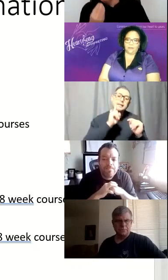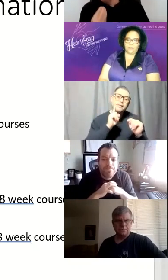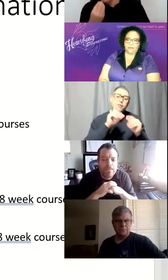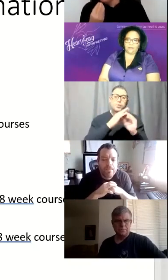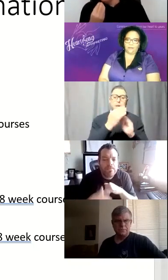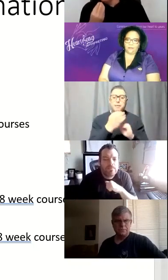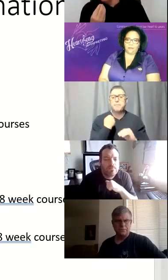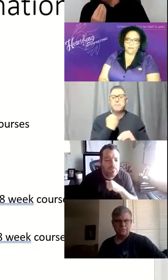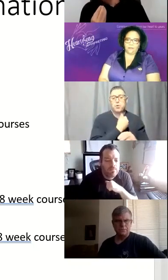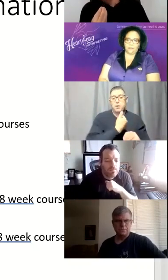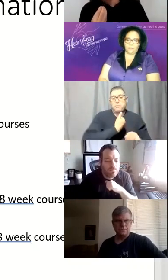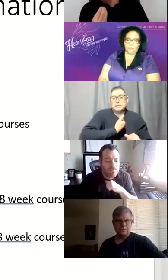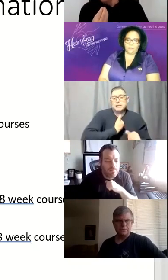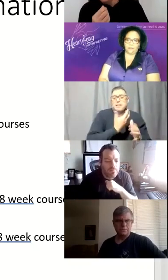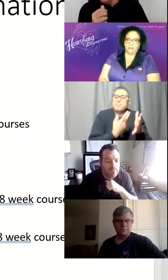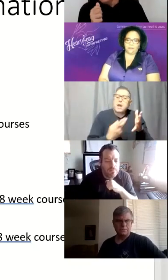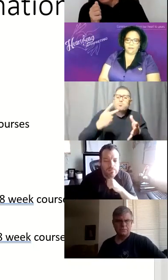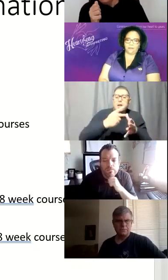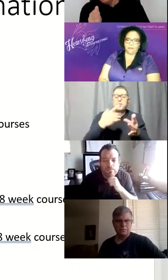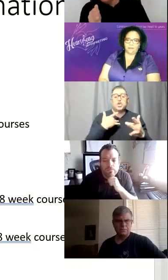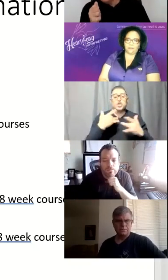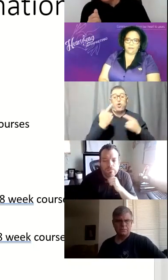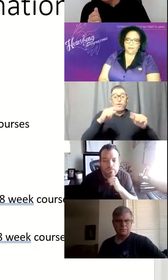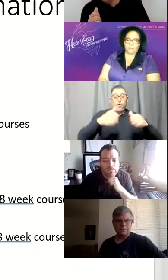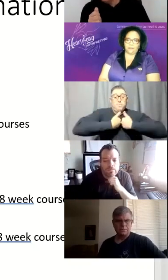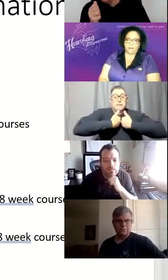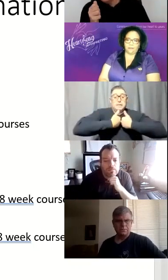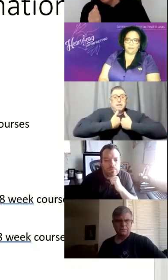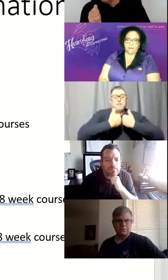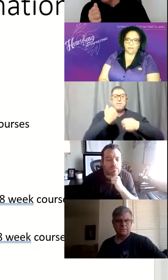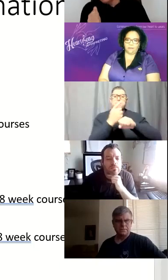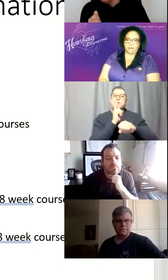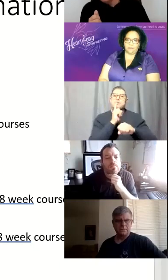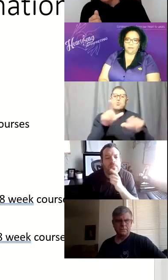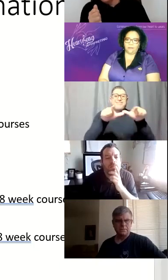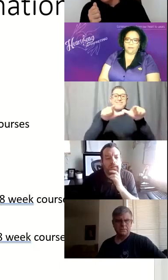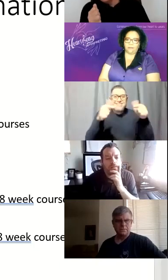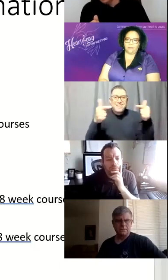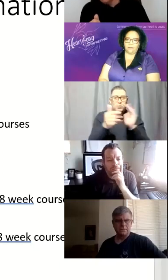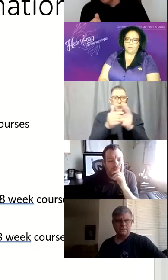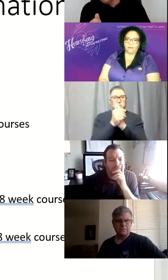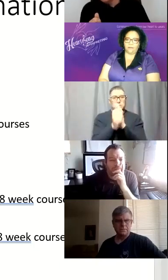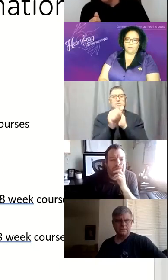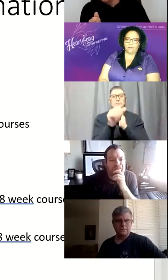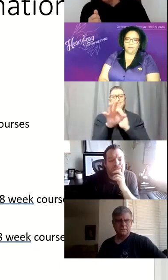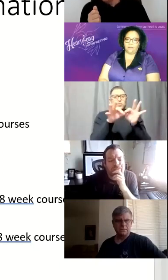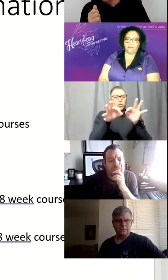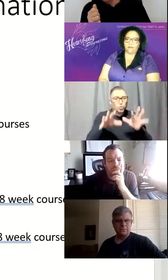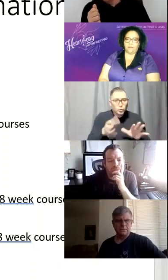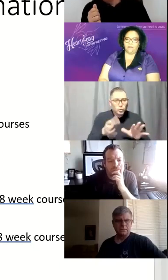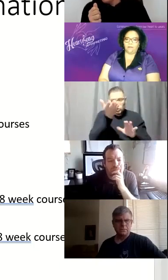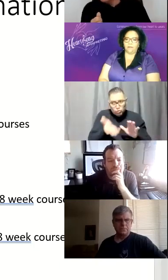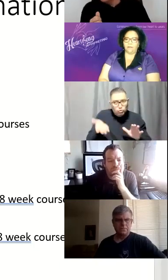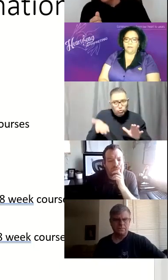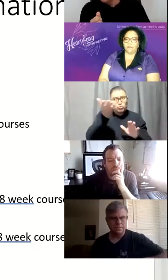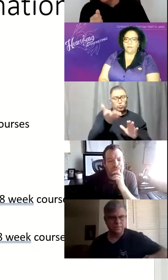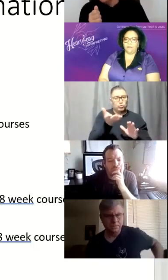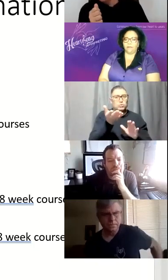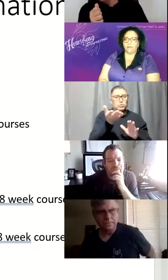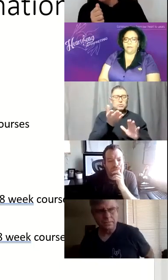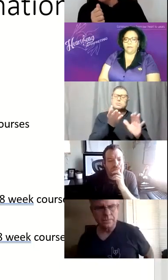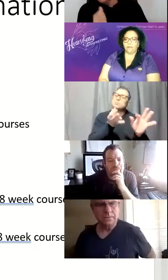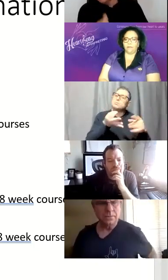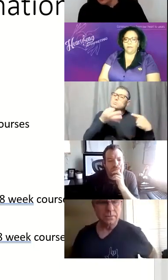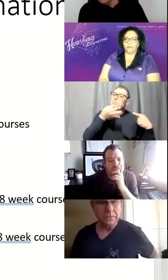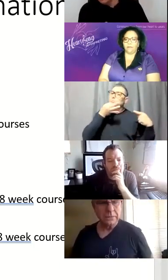myself, my primary concern is to make sure that the language skills of the interpreters are excellent, and